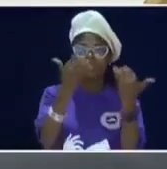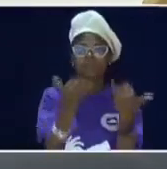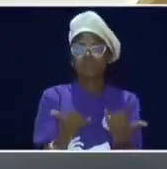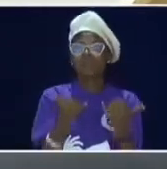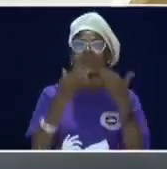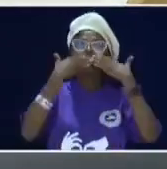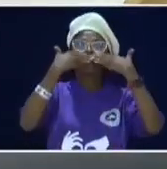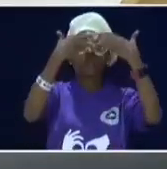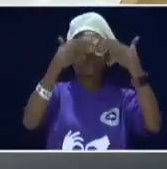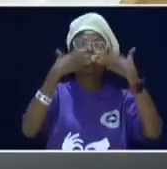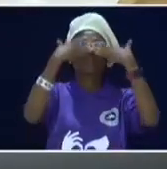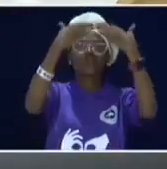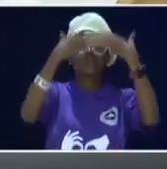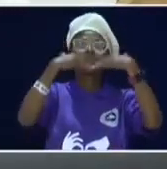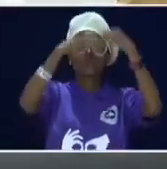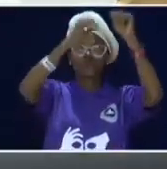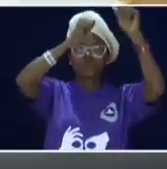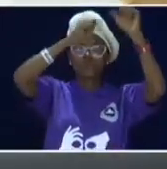Father. How